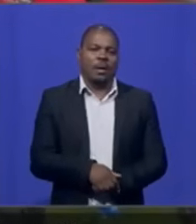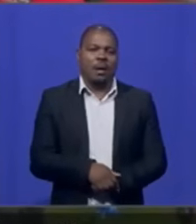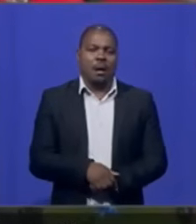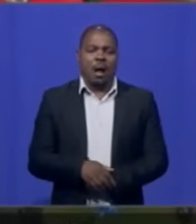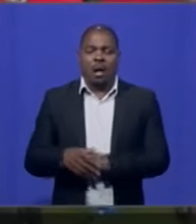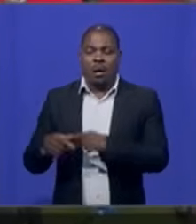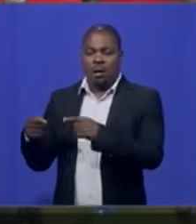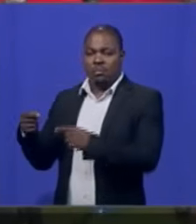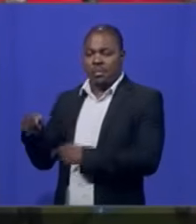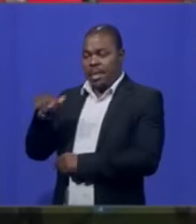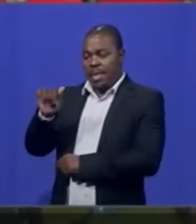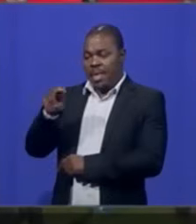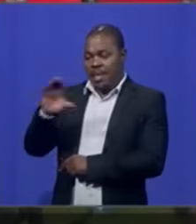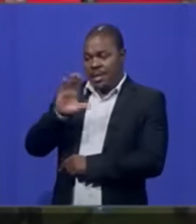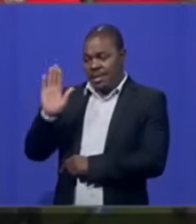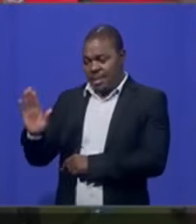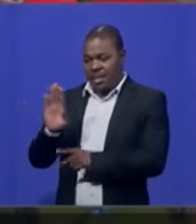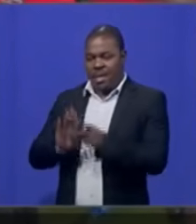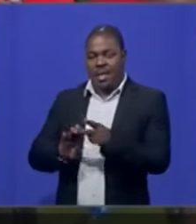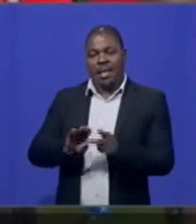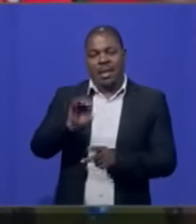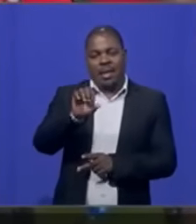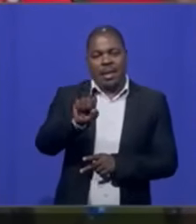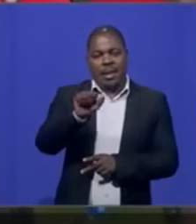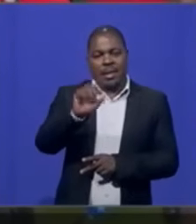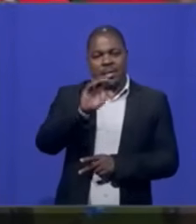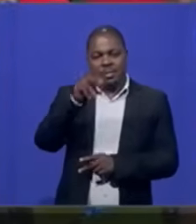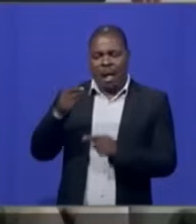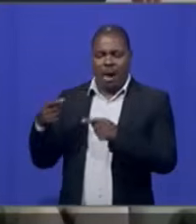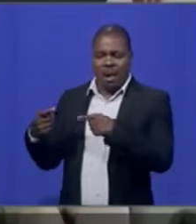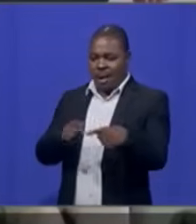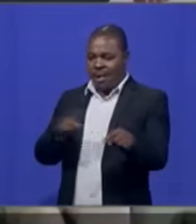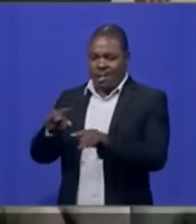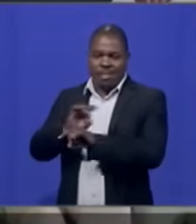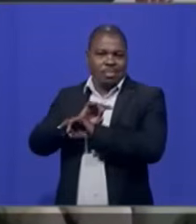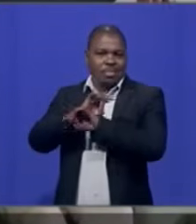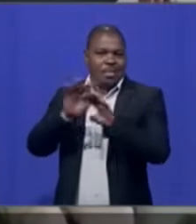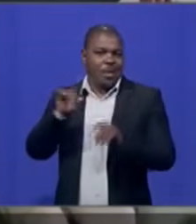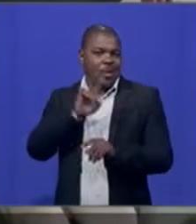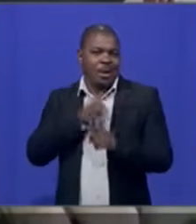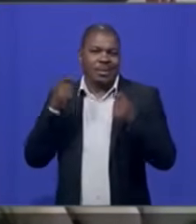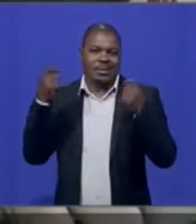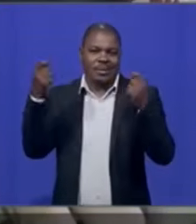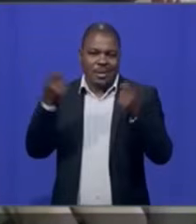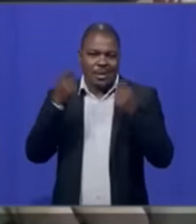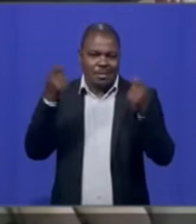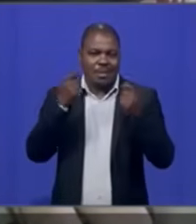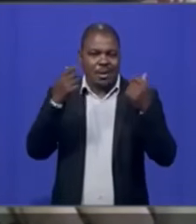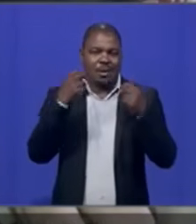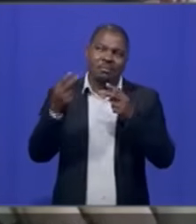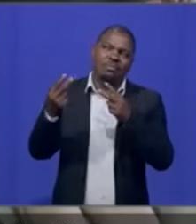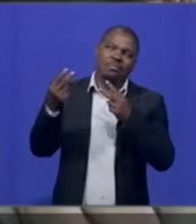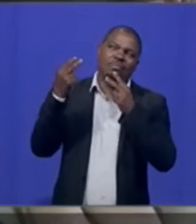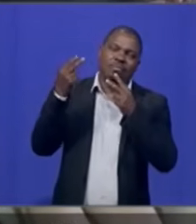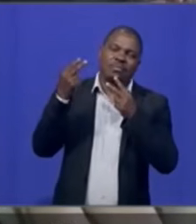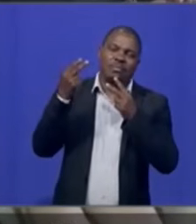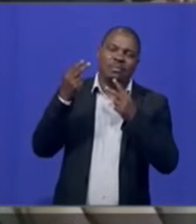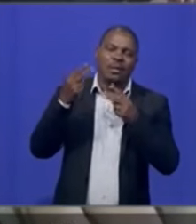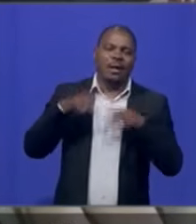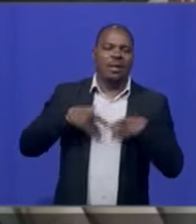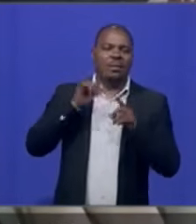Dikgohlano dipakeng tsa mokga wa ANC le SACP di ile tsa totobala pepeneneng nakong ya mokete wa naha wa ho hopola ho hlokahala ha Chris